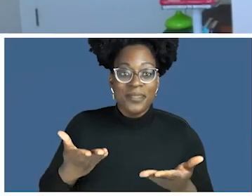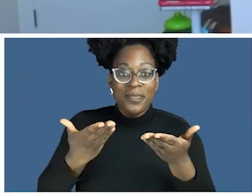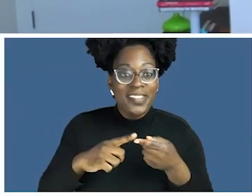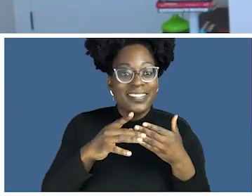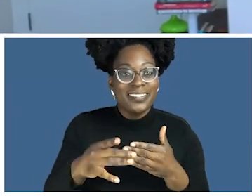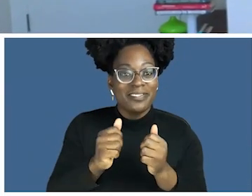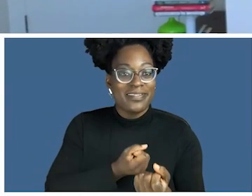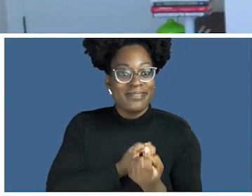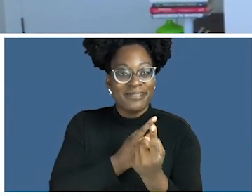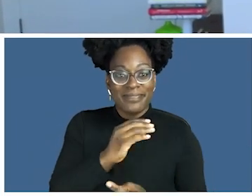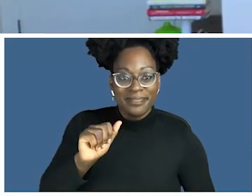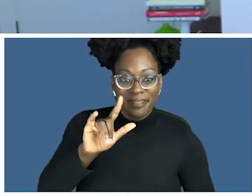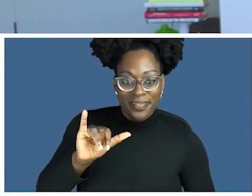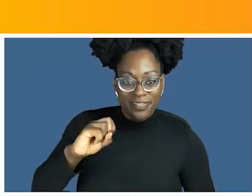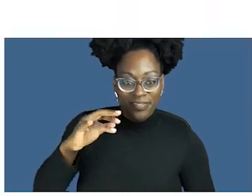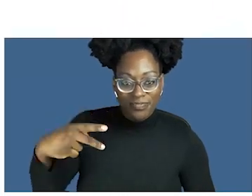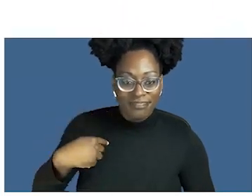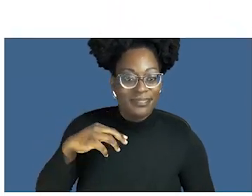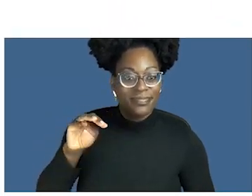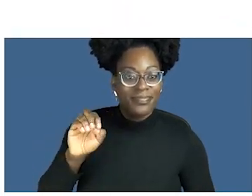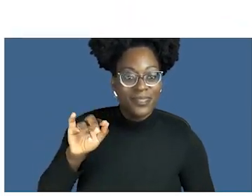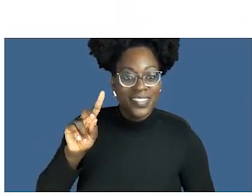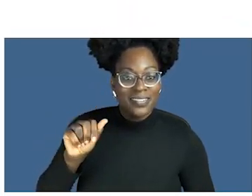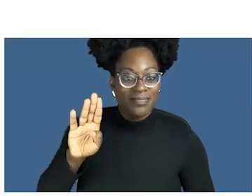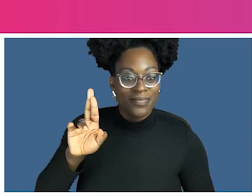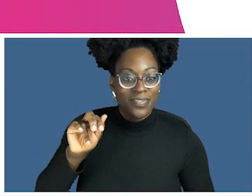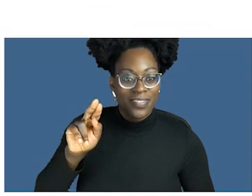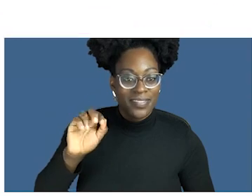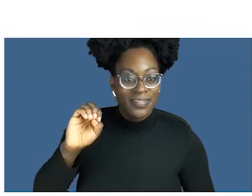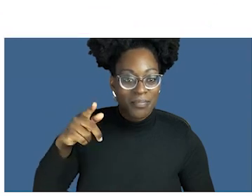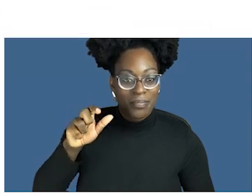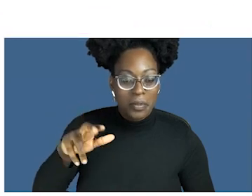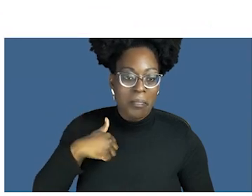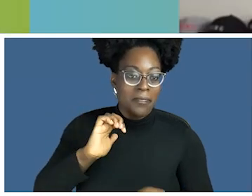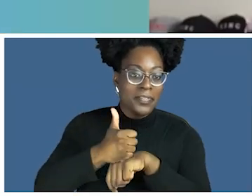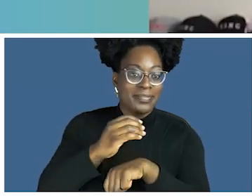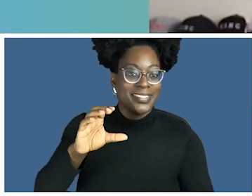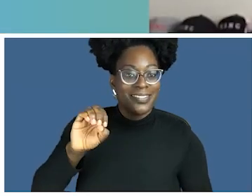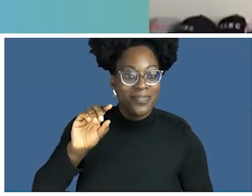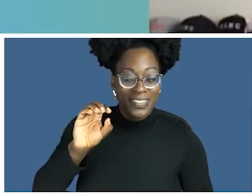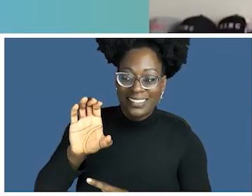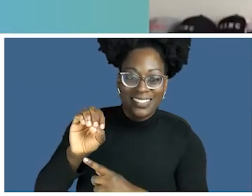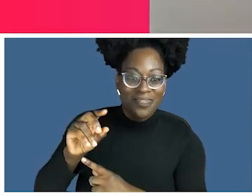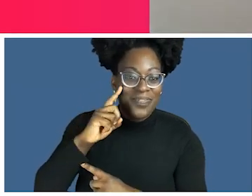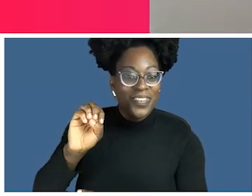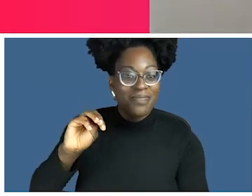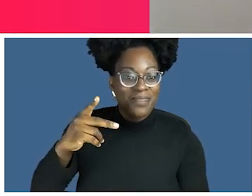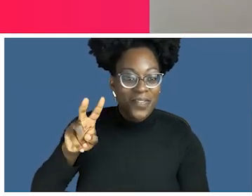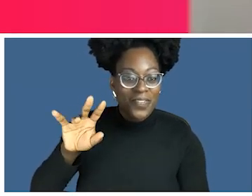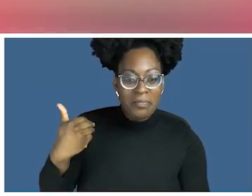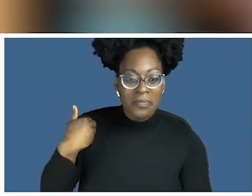Welcome to Leading with Empathy and Allyship. I'm Melinda Epler, founder and CEO of Impovia, formerly Change